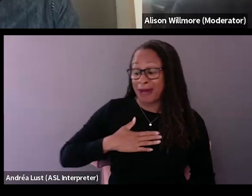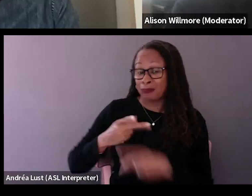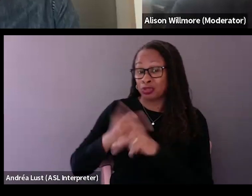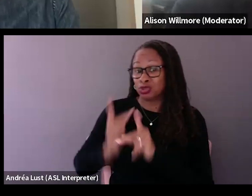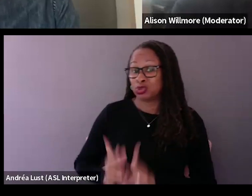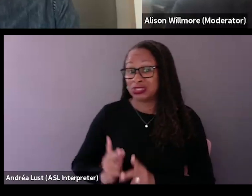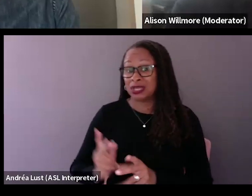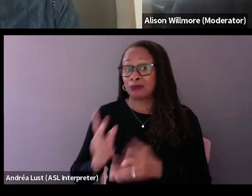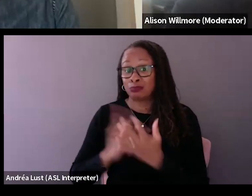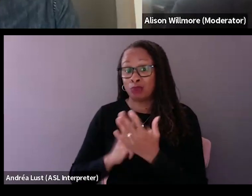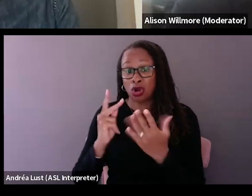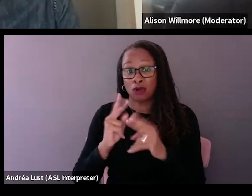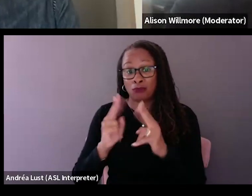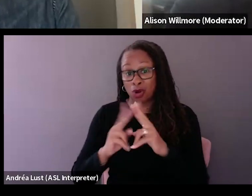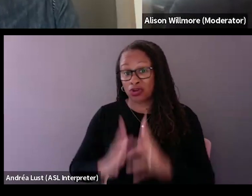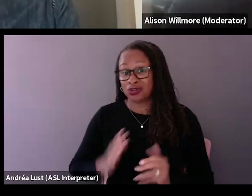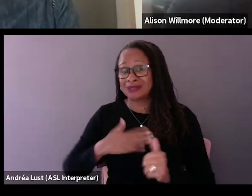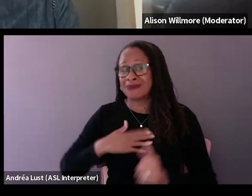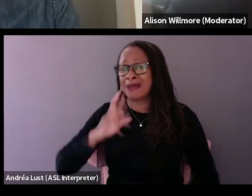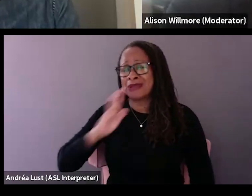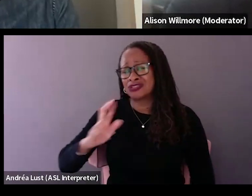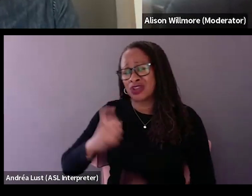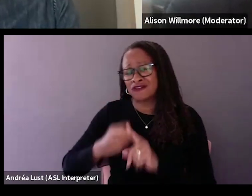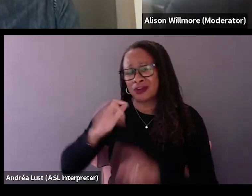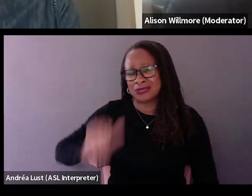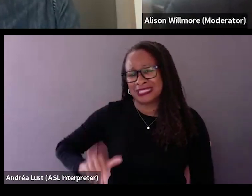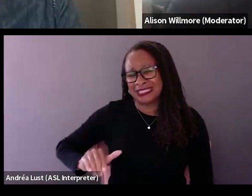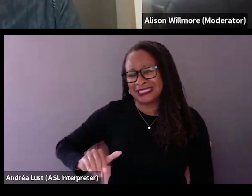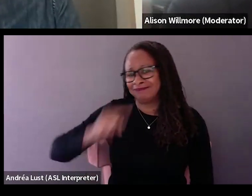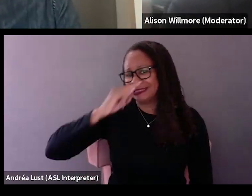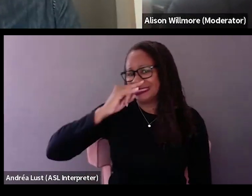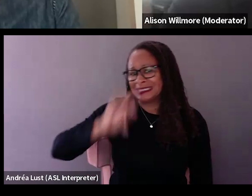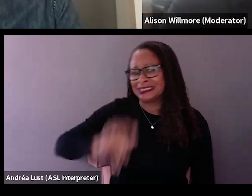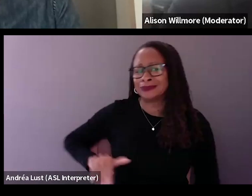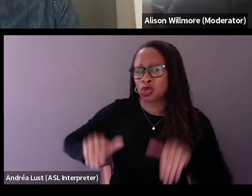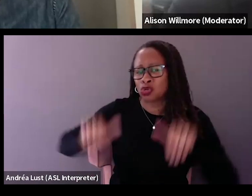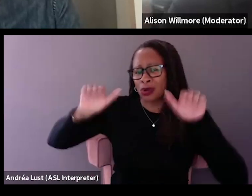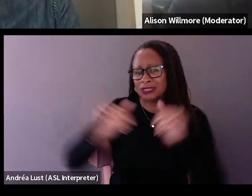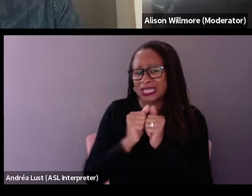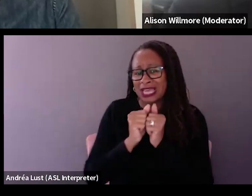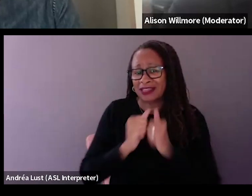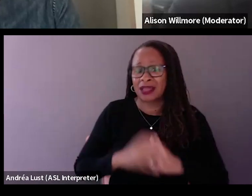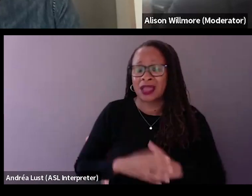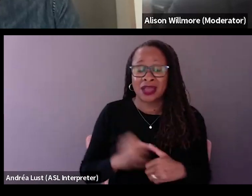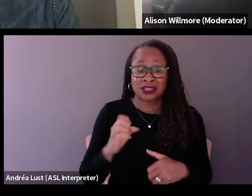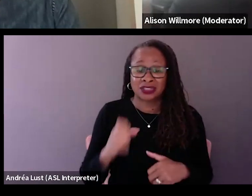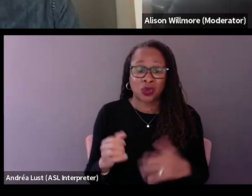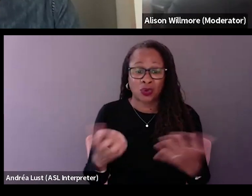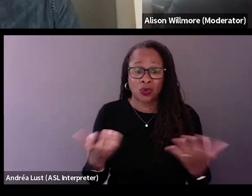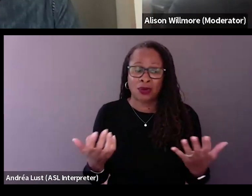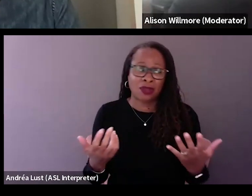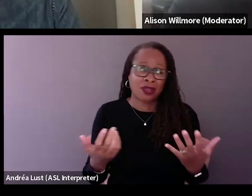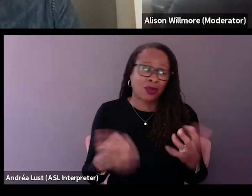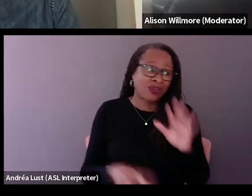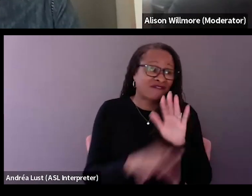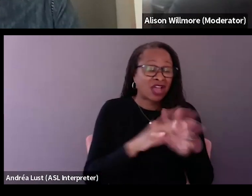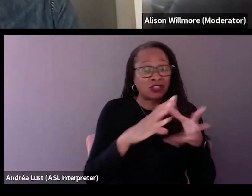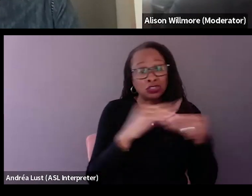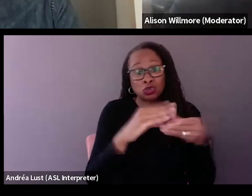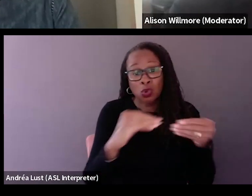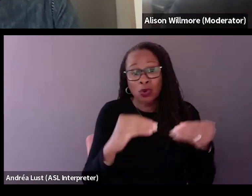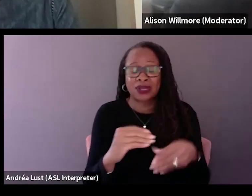so I think the last project that we just found the story ourselves was The Keepers, which